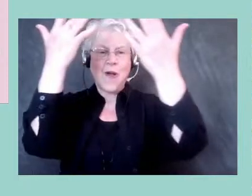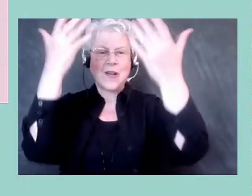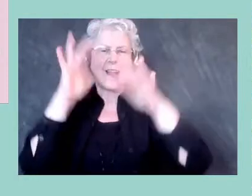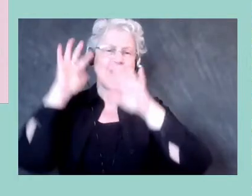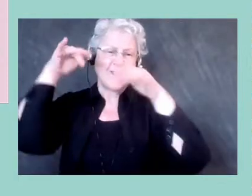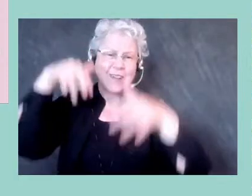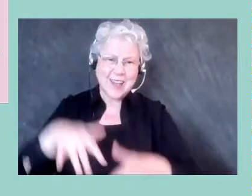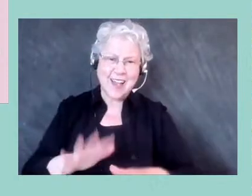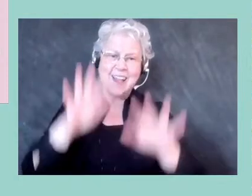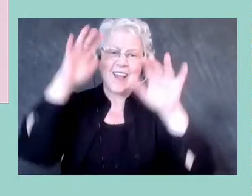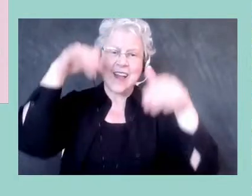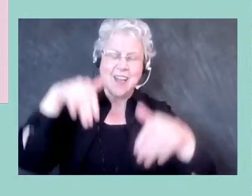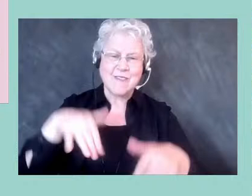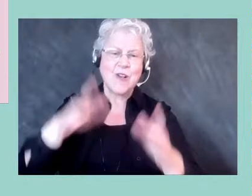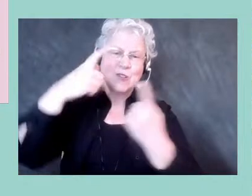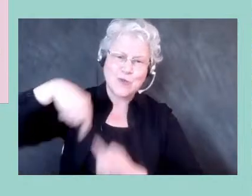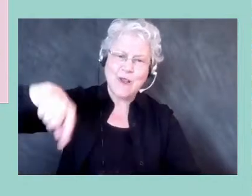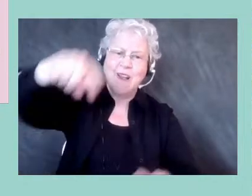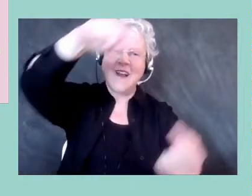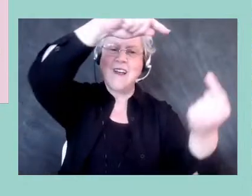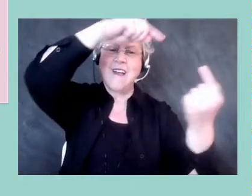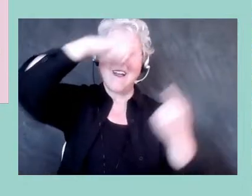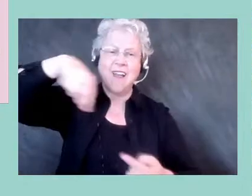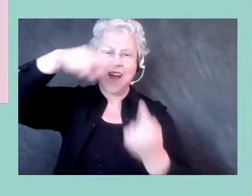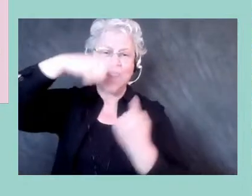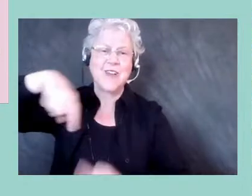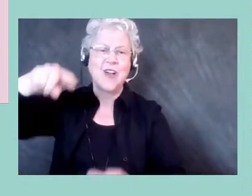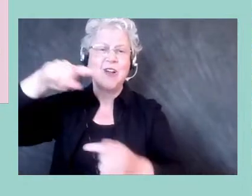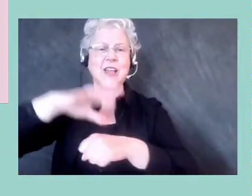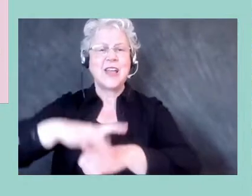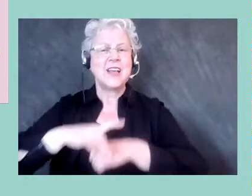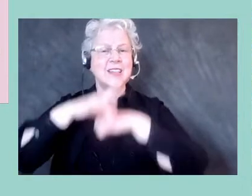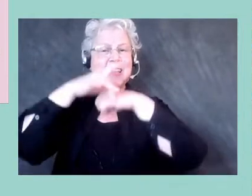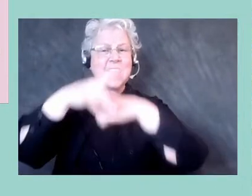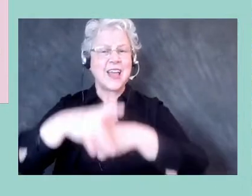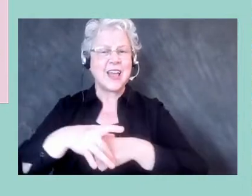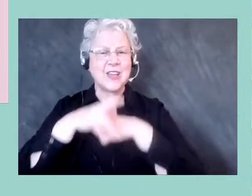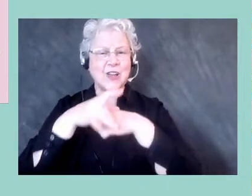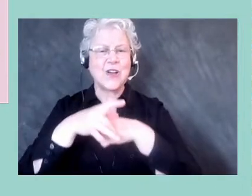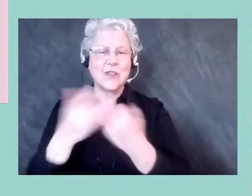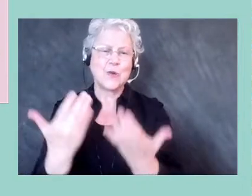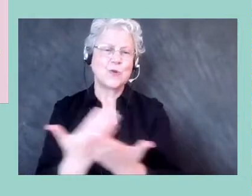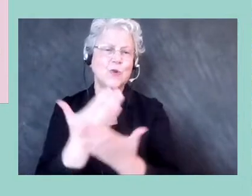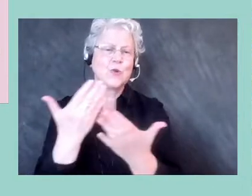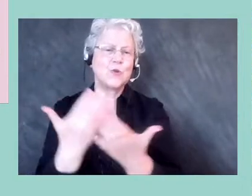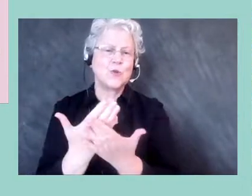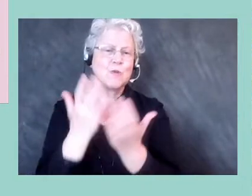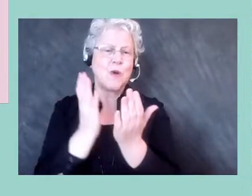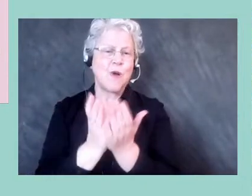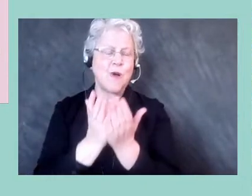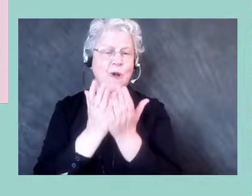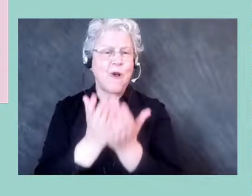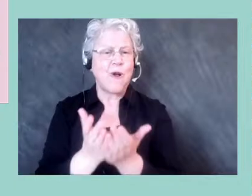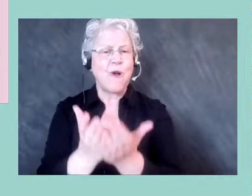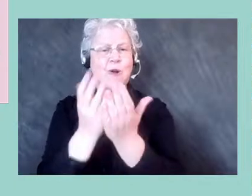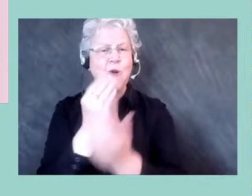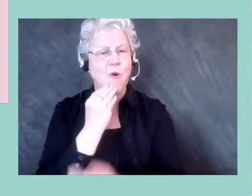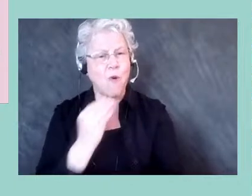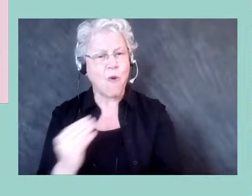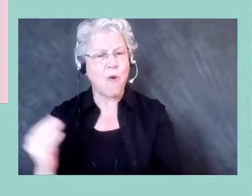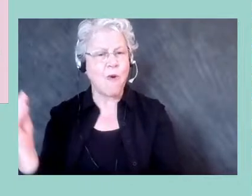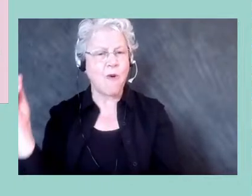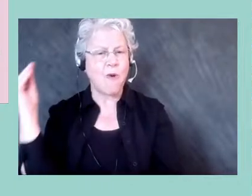wide universe is the ocean I travel, and the earth is